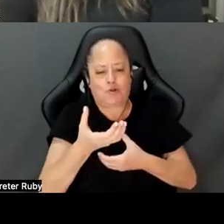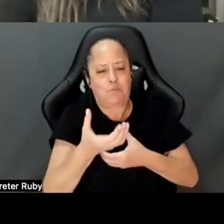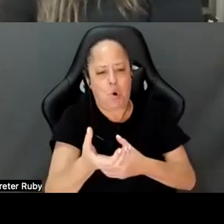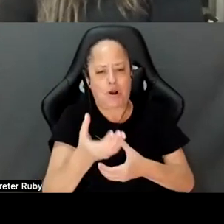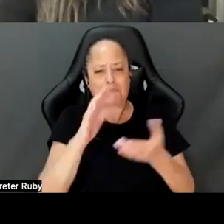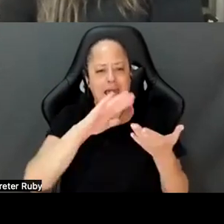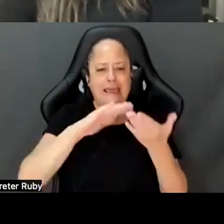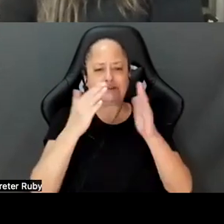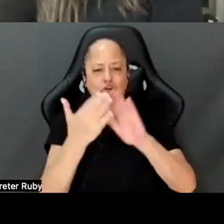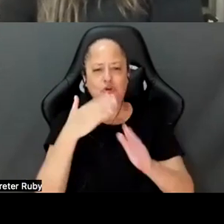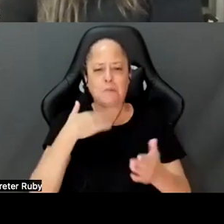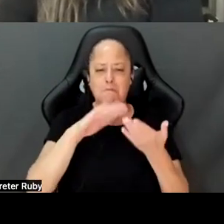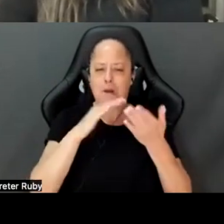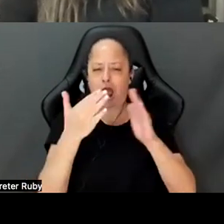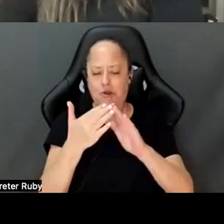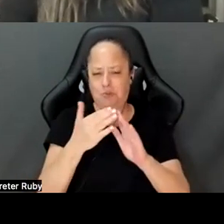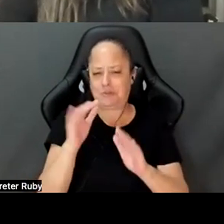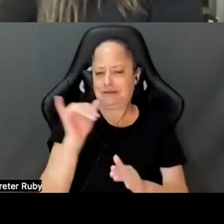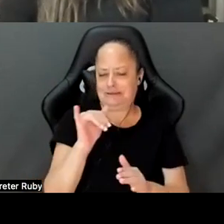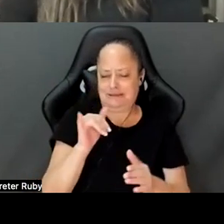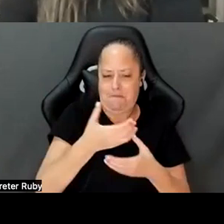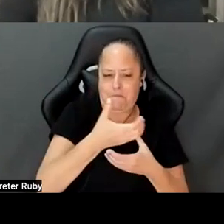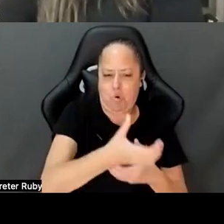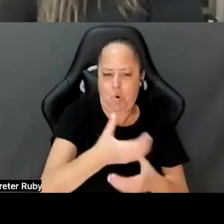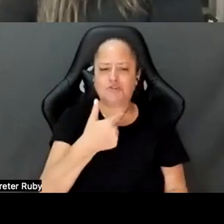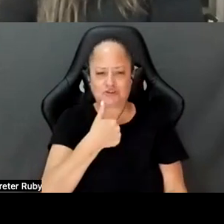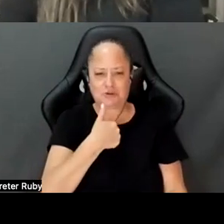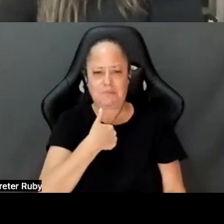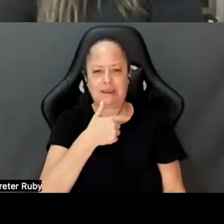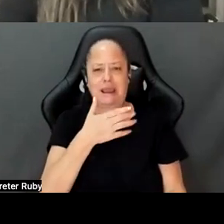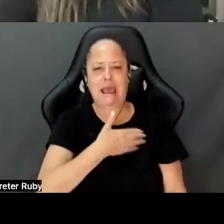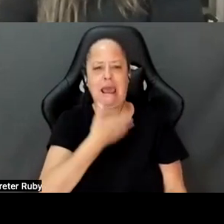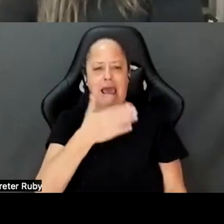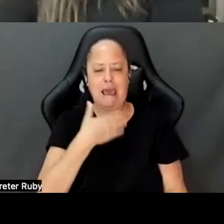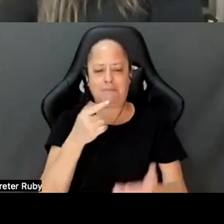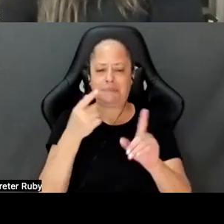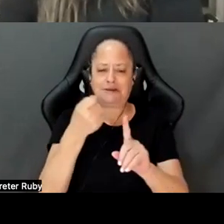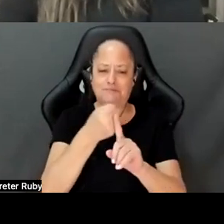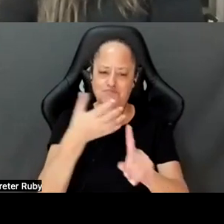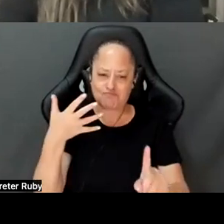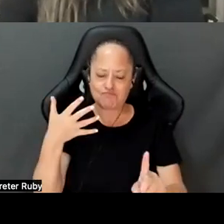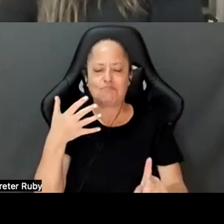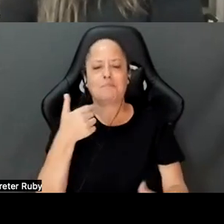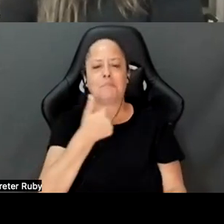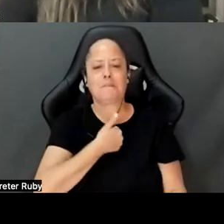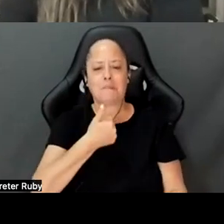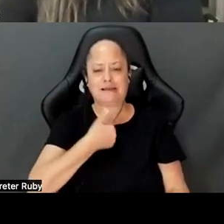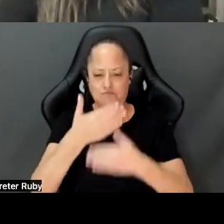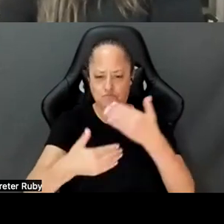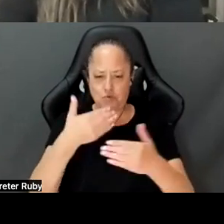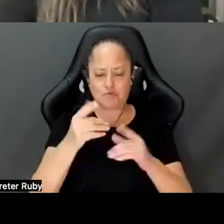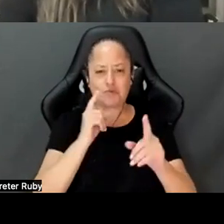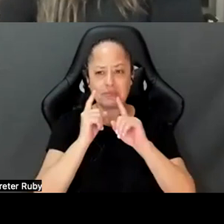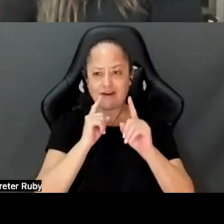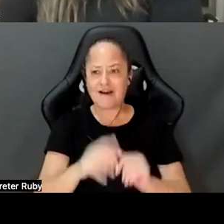community because my community pours so much into me. And I'm happy to talk more about myself as we move through the